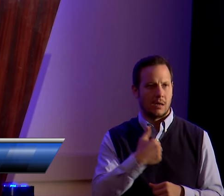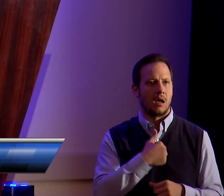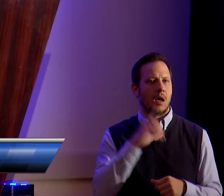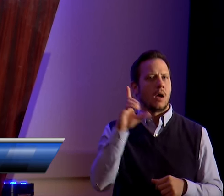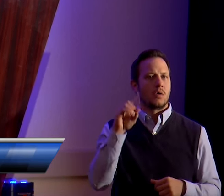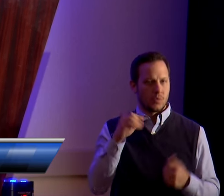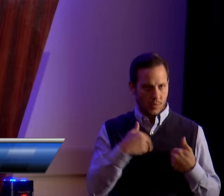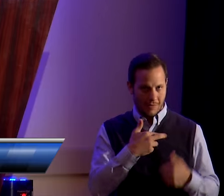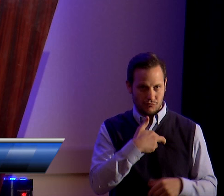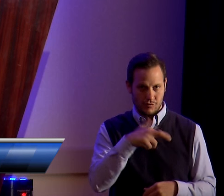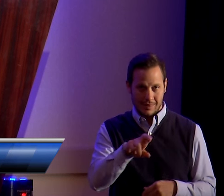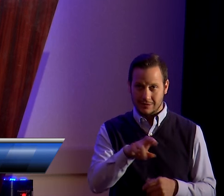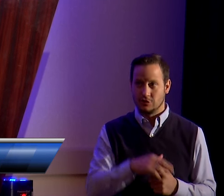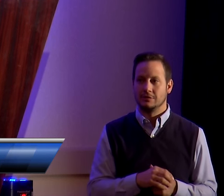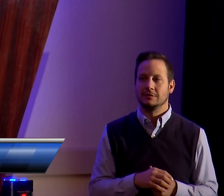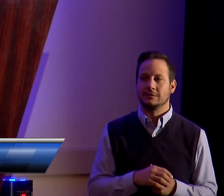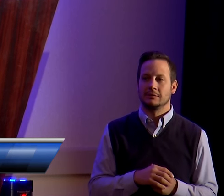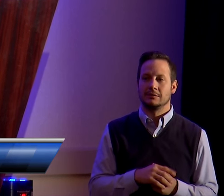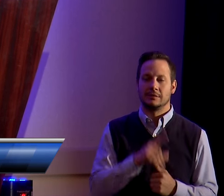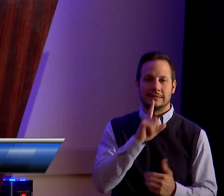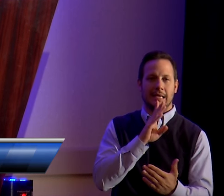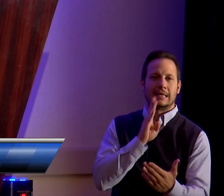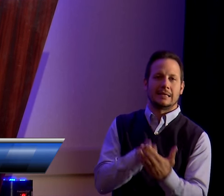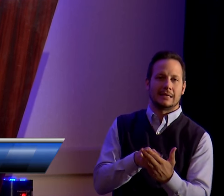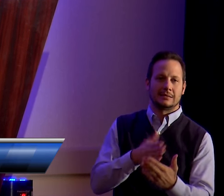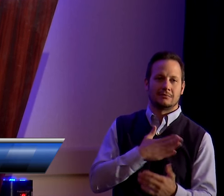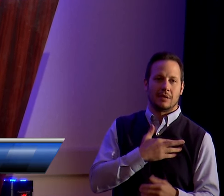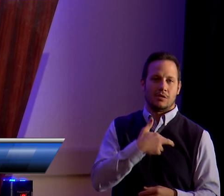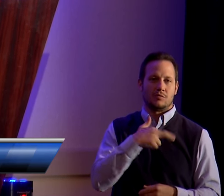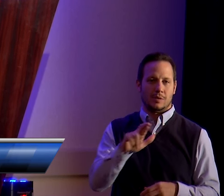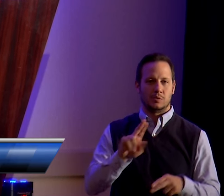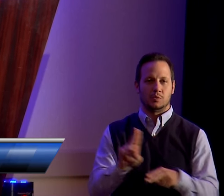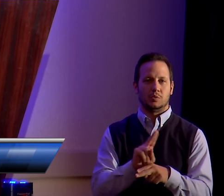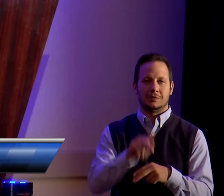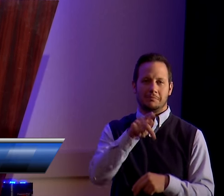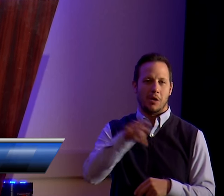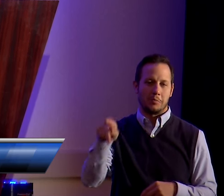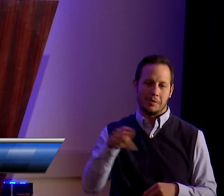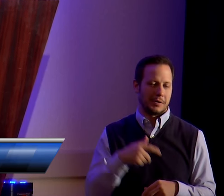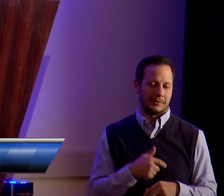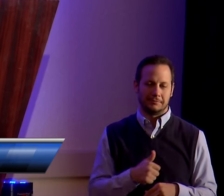religion. It is against my religion to use PowerPoint, okay?